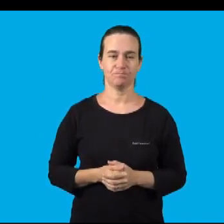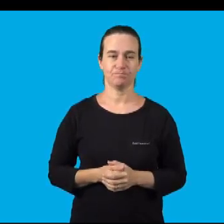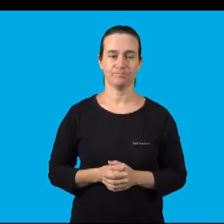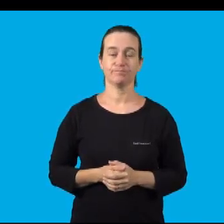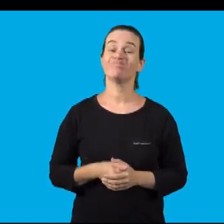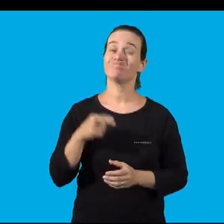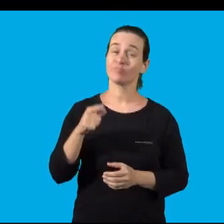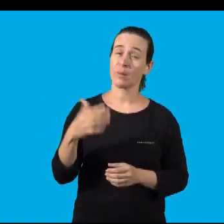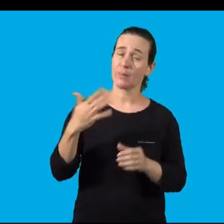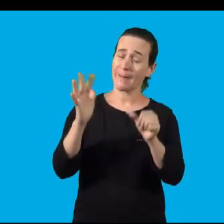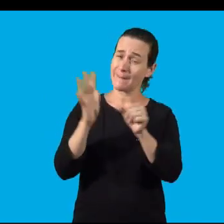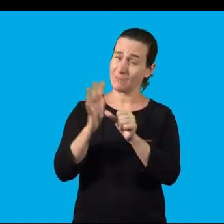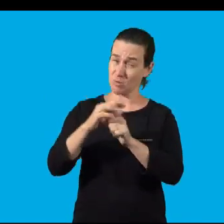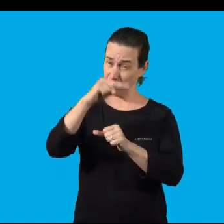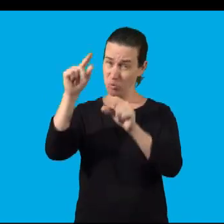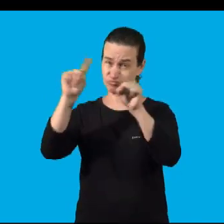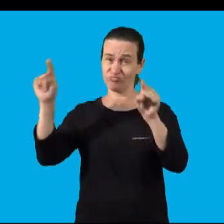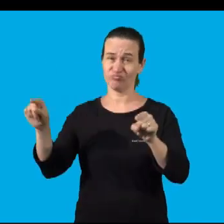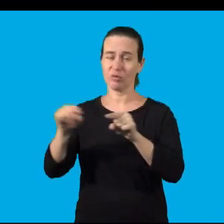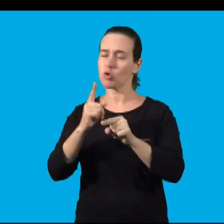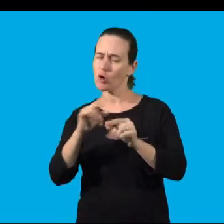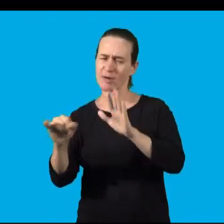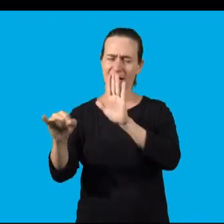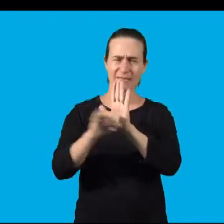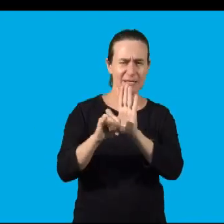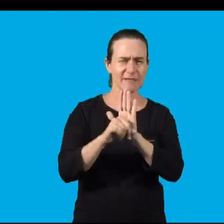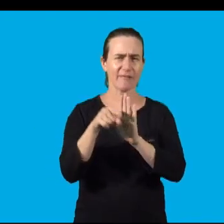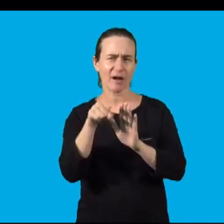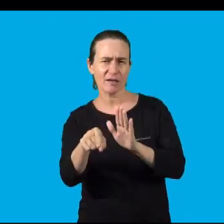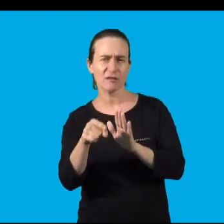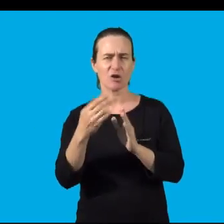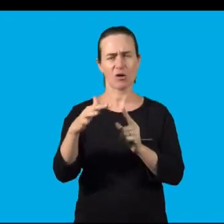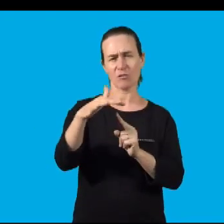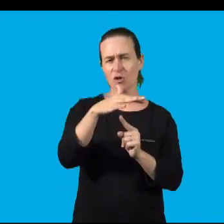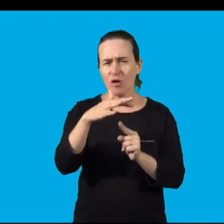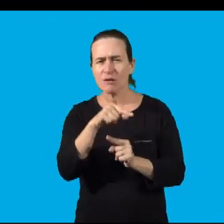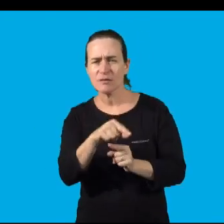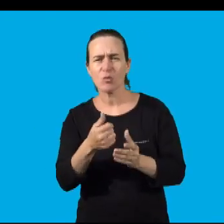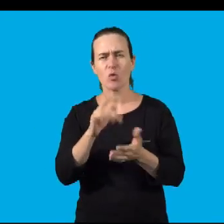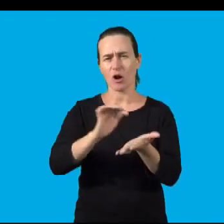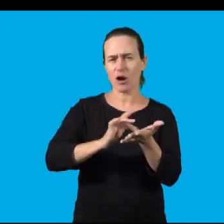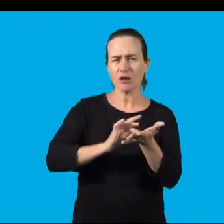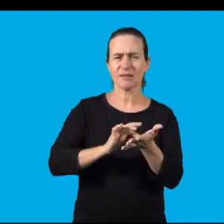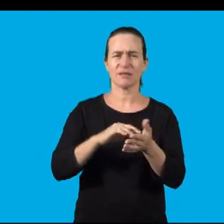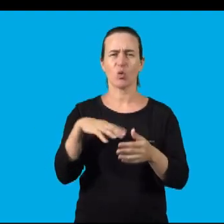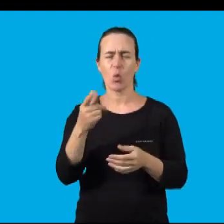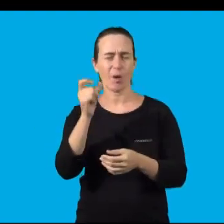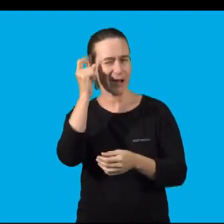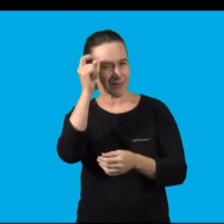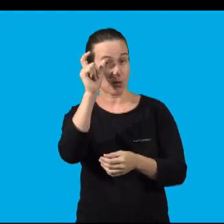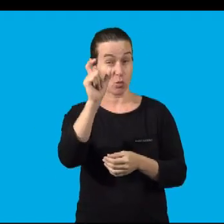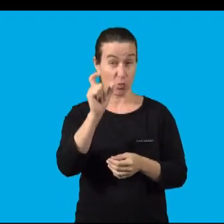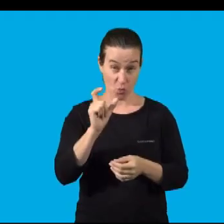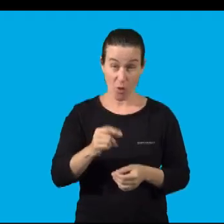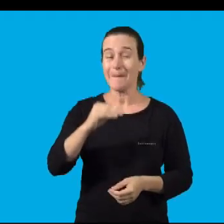Very important, not identifying the relevant content or key terminology and not understanding